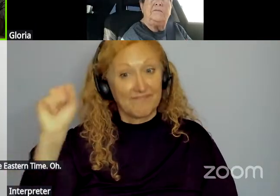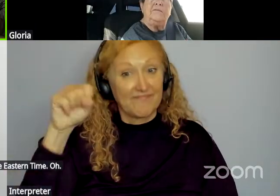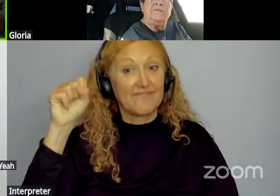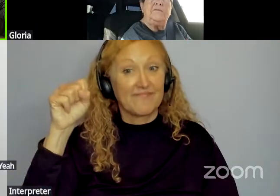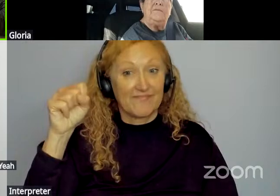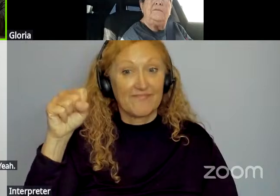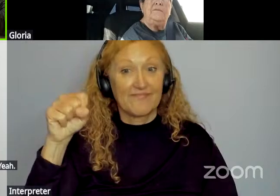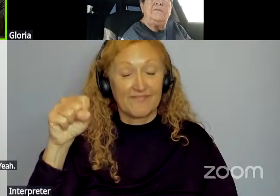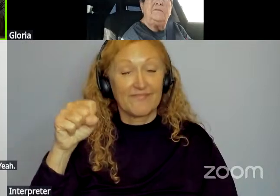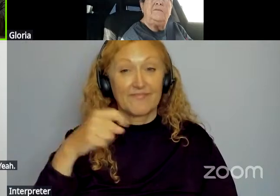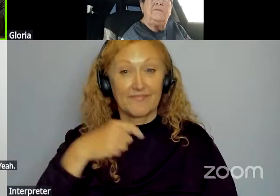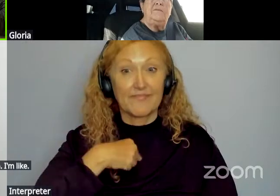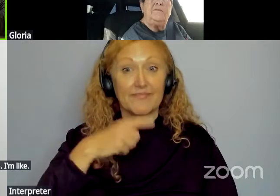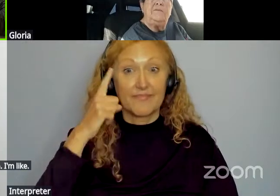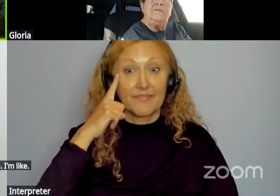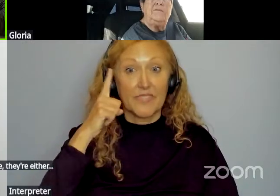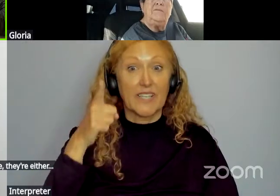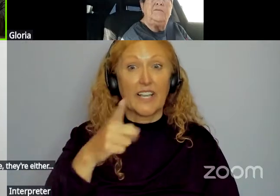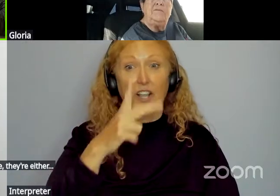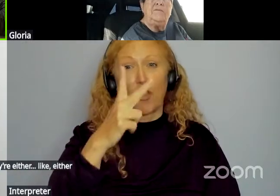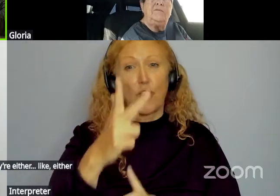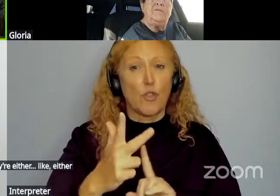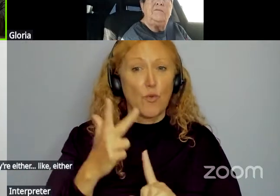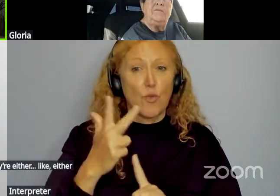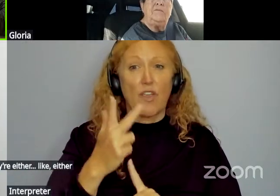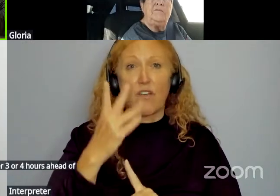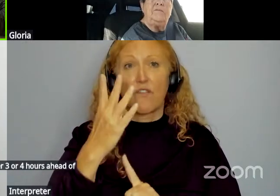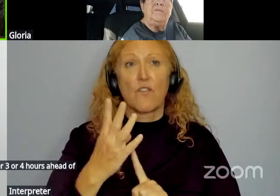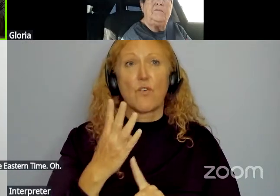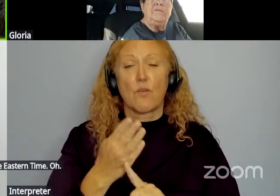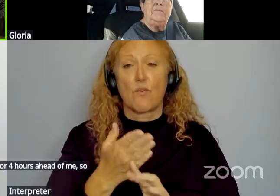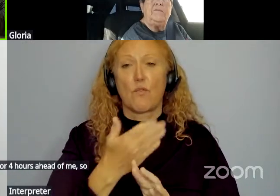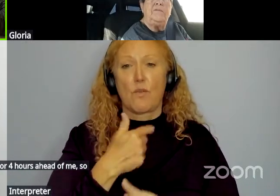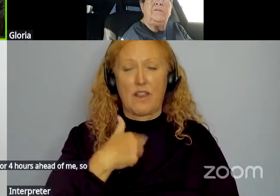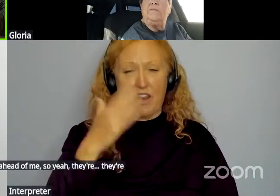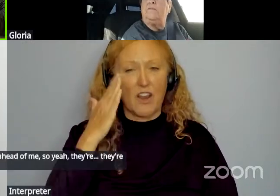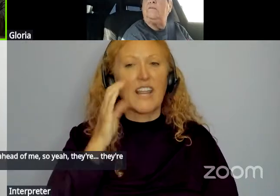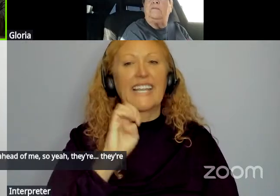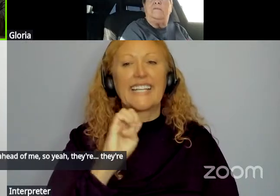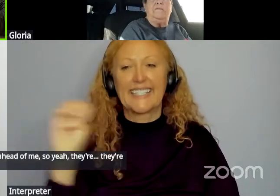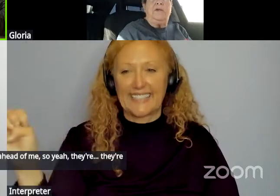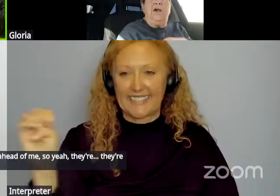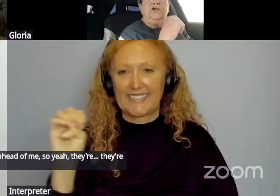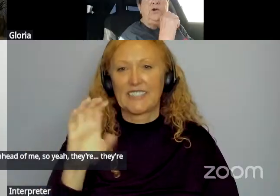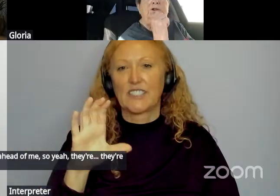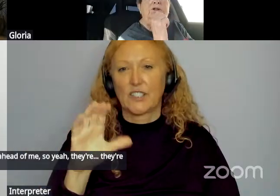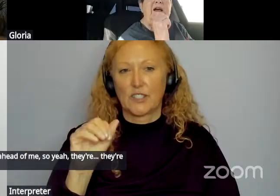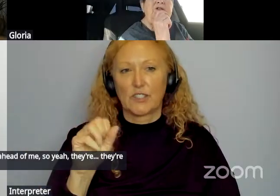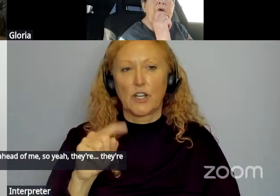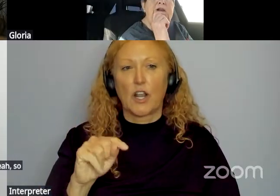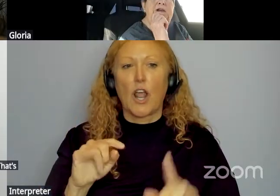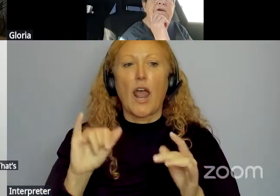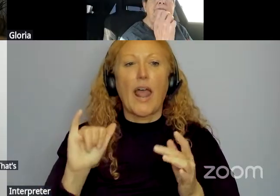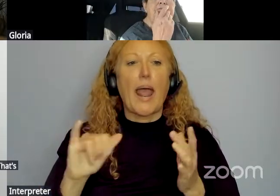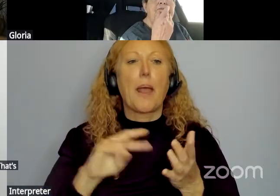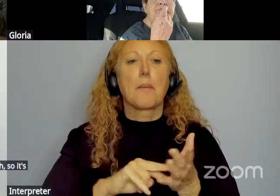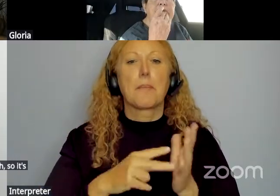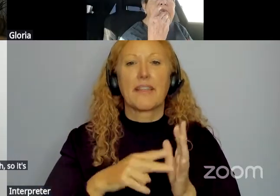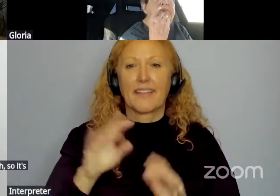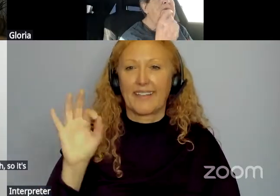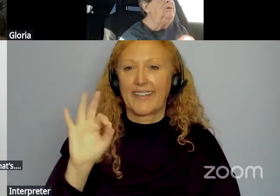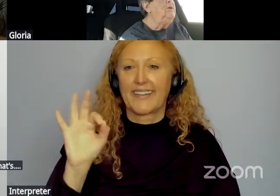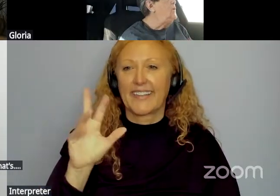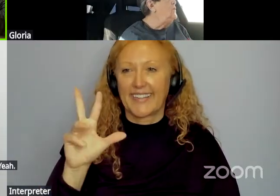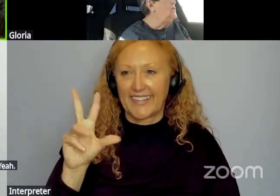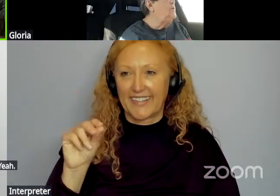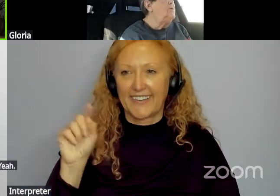I'm like they're either 3 or 4 hours ahead of me. So yeah, they're East Coast time. Yeah, so it's 9:30. Yeah, it's